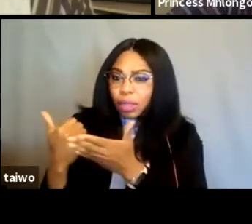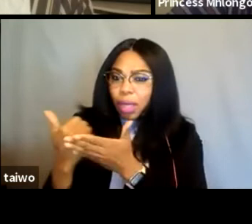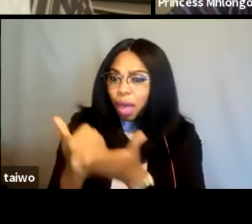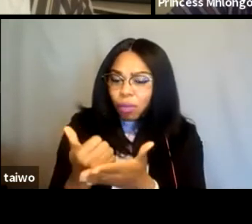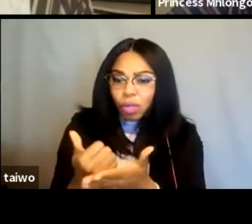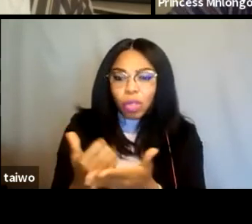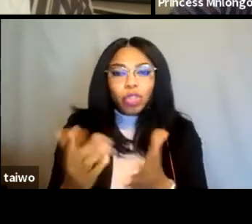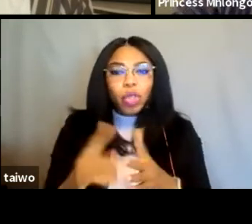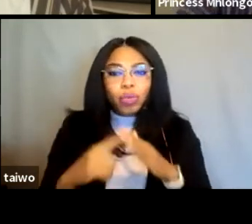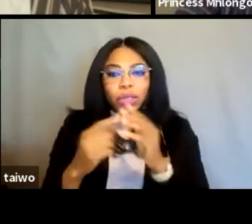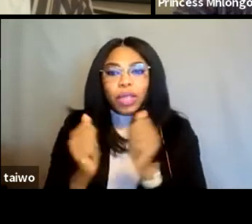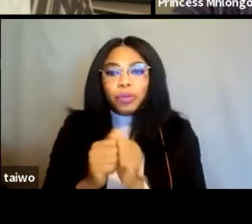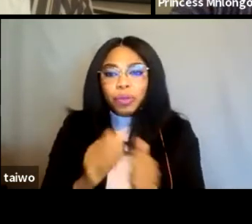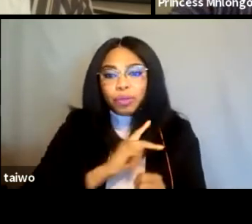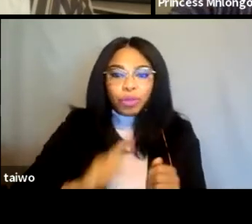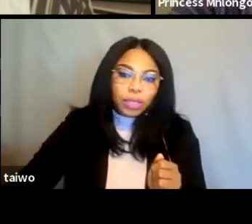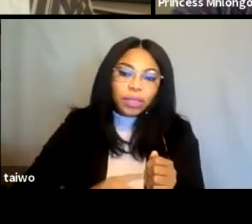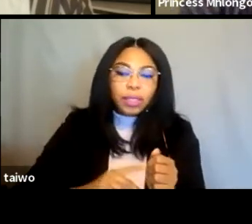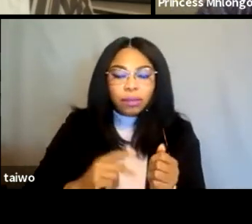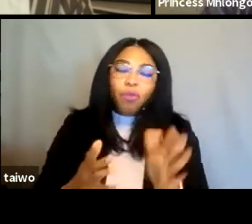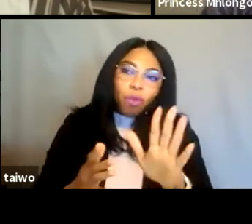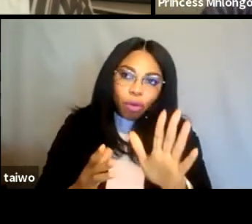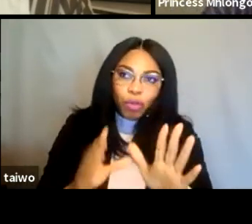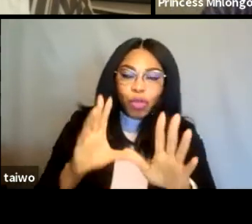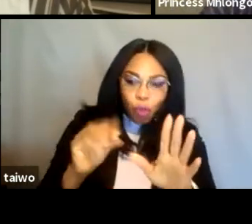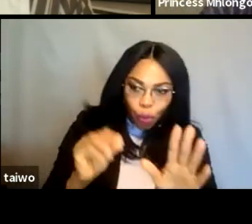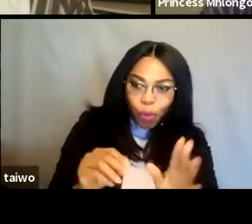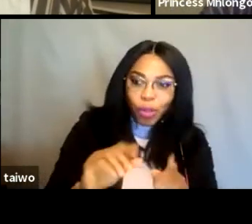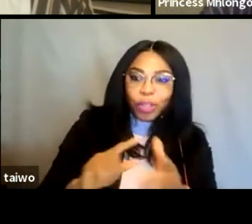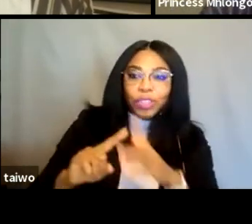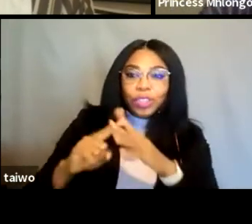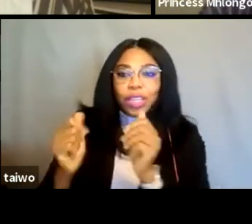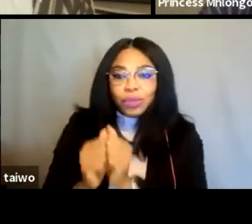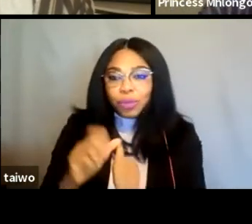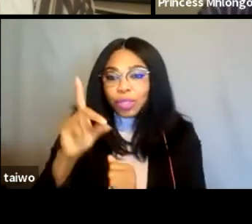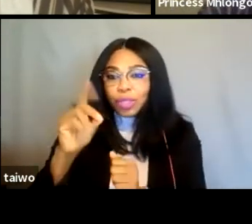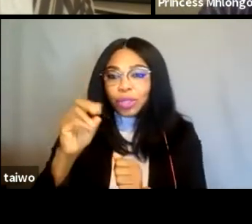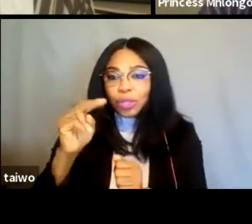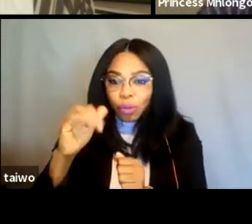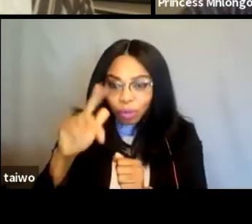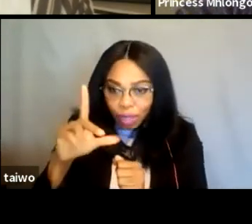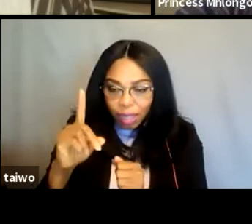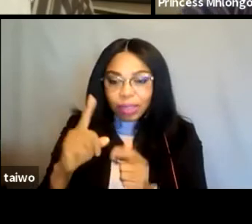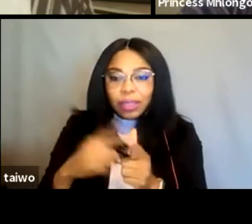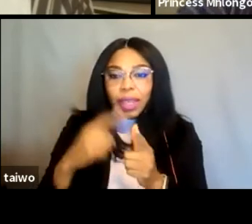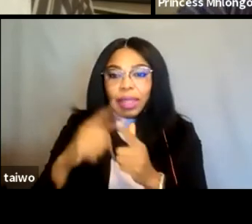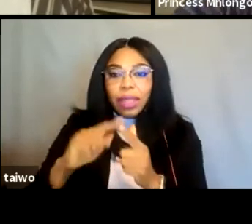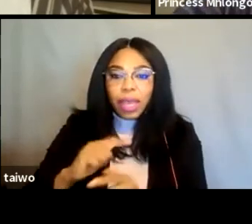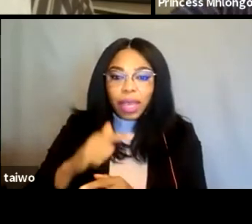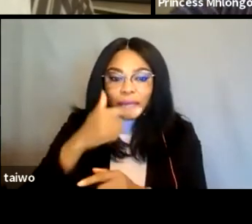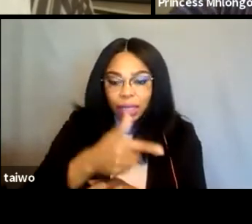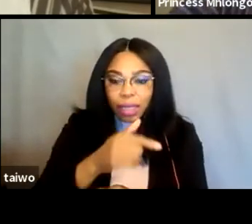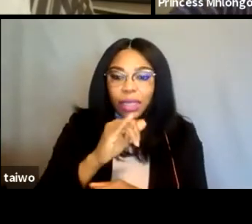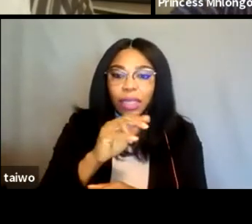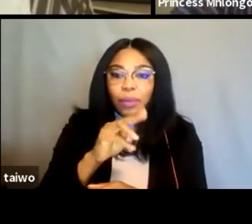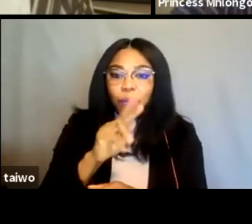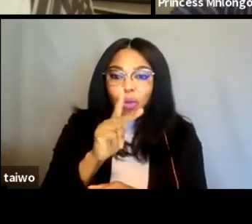with Princess now. No, we can start with Donald now, and then we'll come to Princess, and we'll come to Ibukun, then to